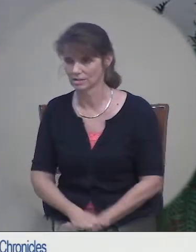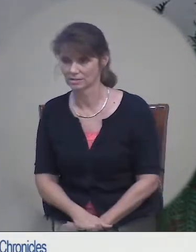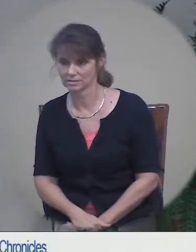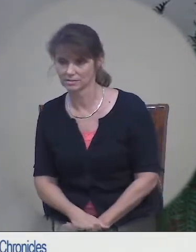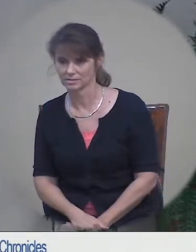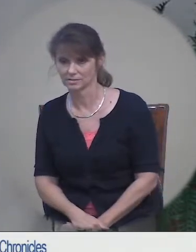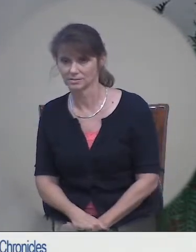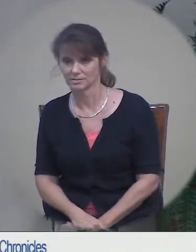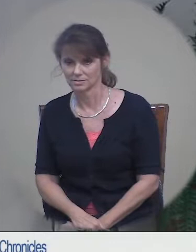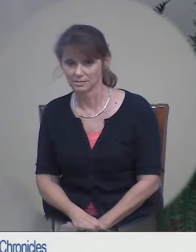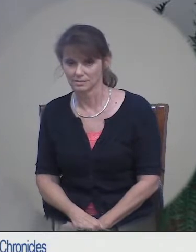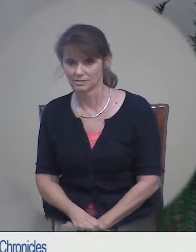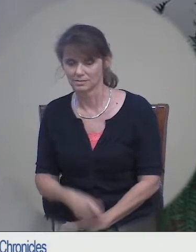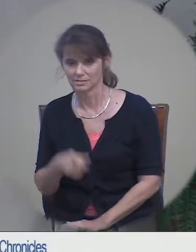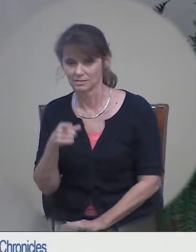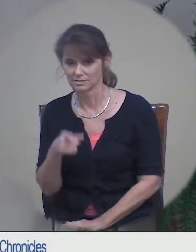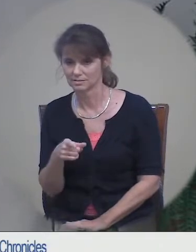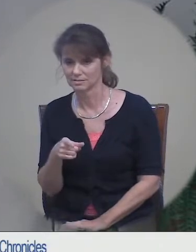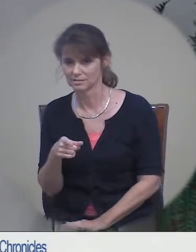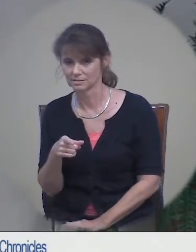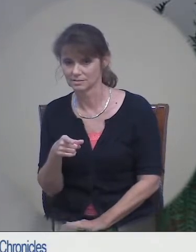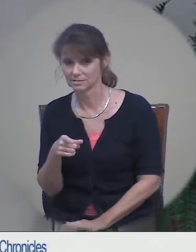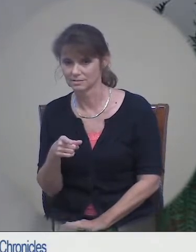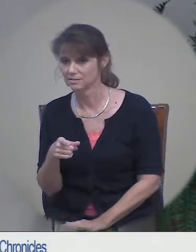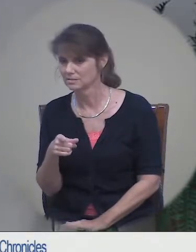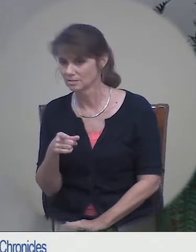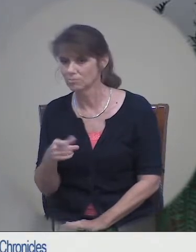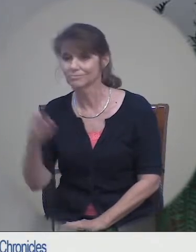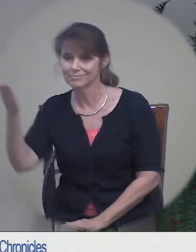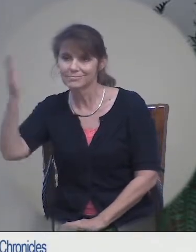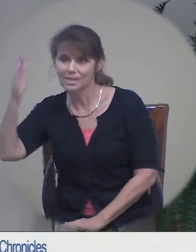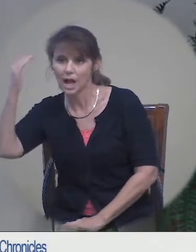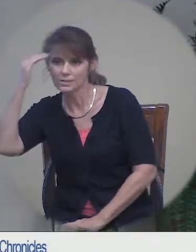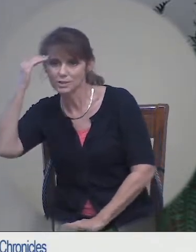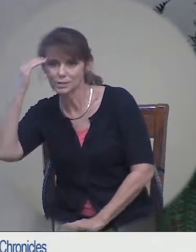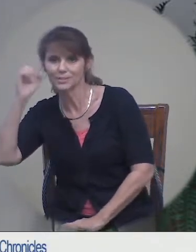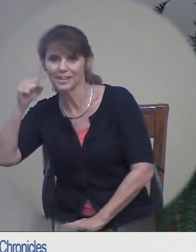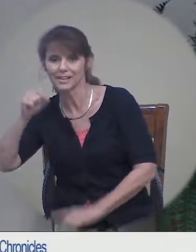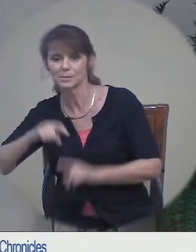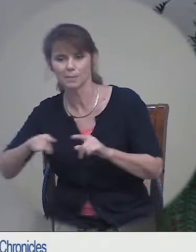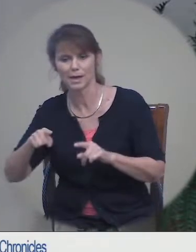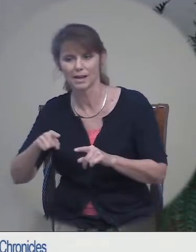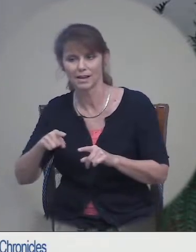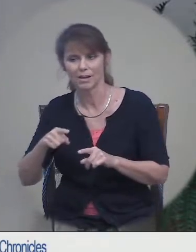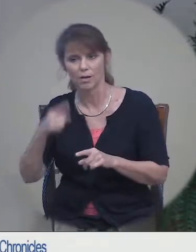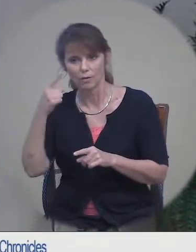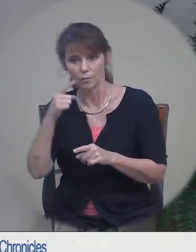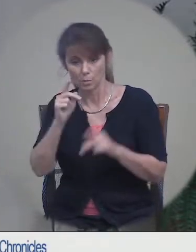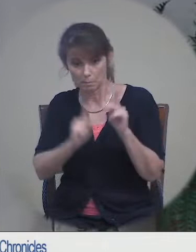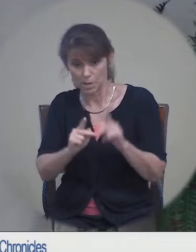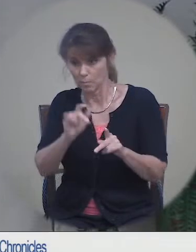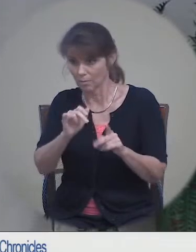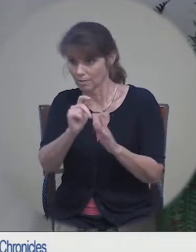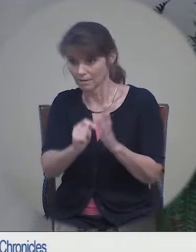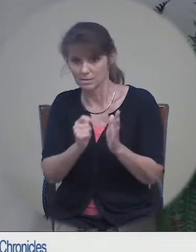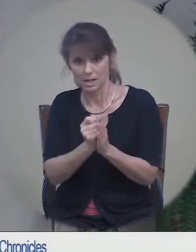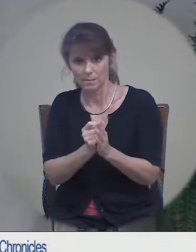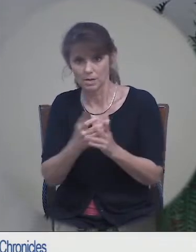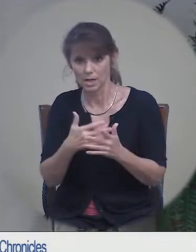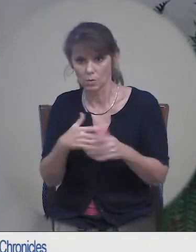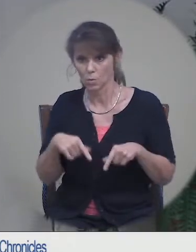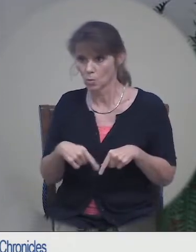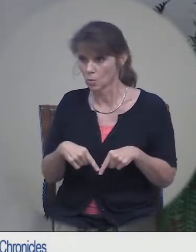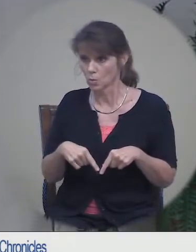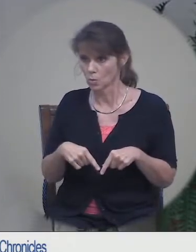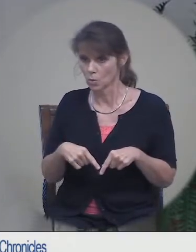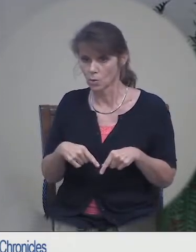in. I mean, based on God's foreknowledge, he knew. But I mean, if they continued in the way of Ahaz, who knows?